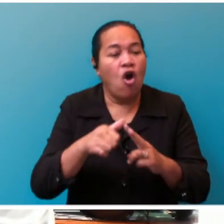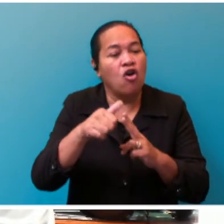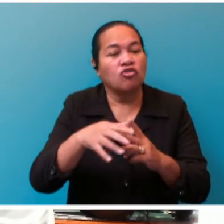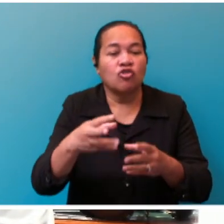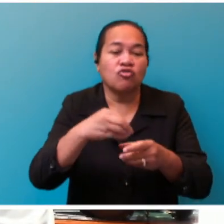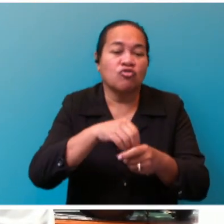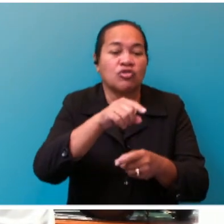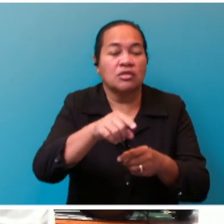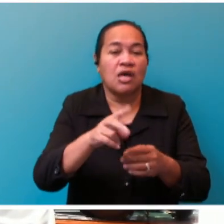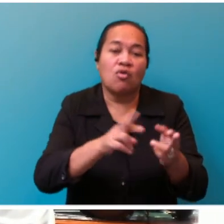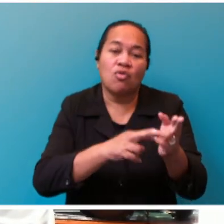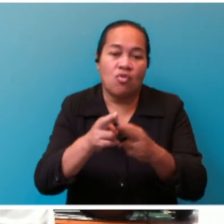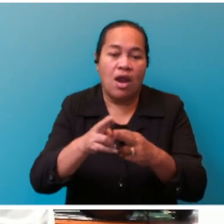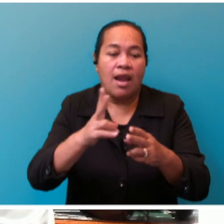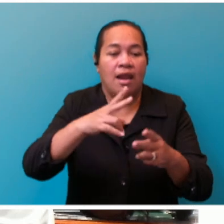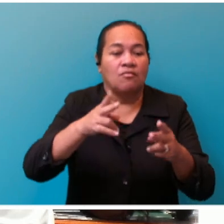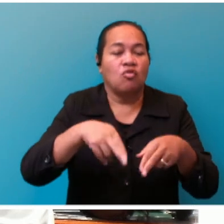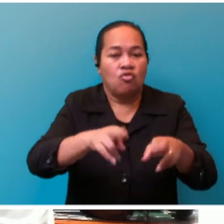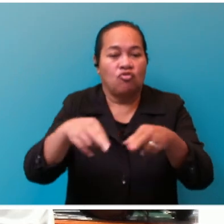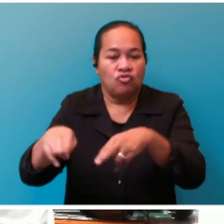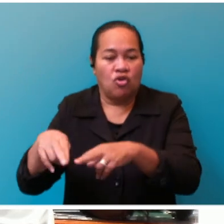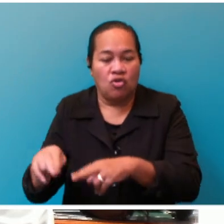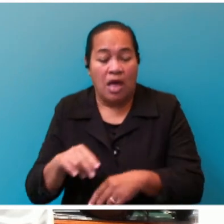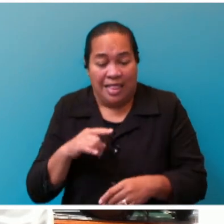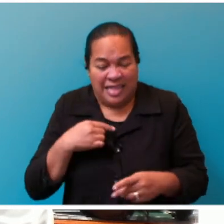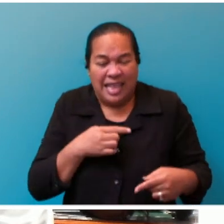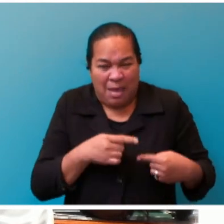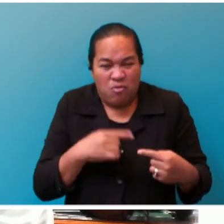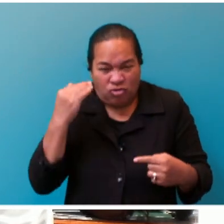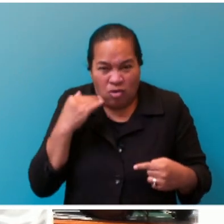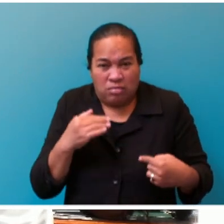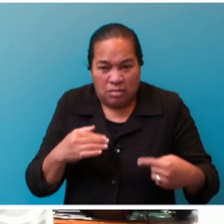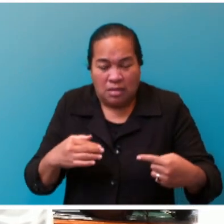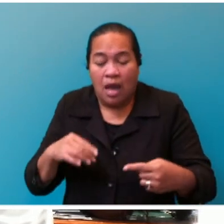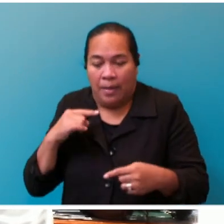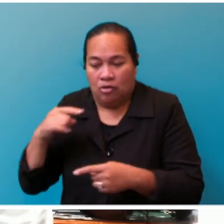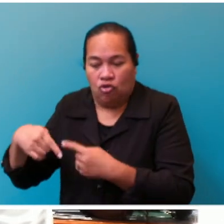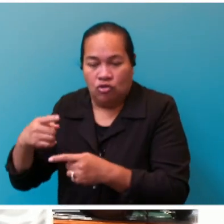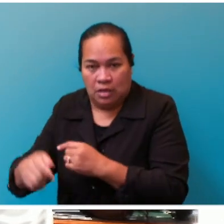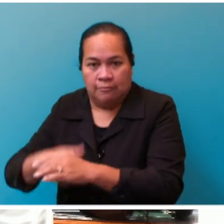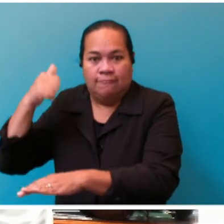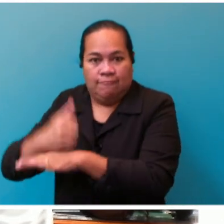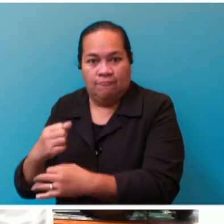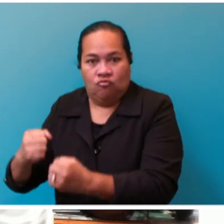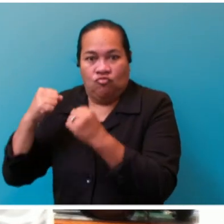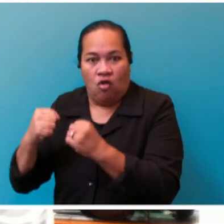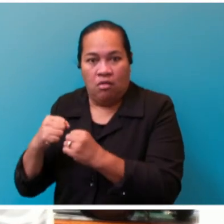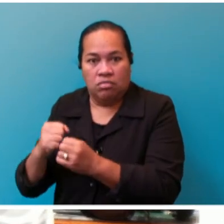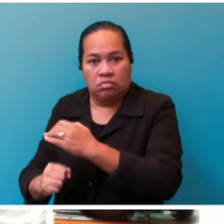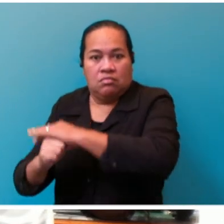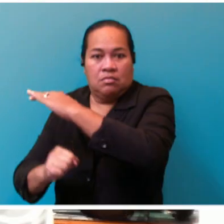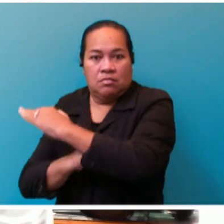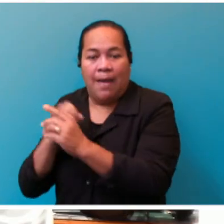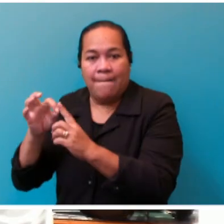temporary arrangement ensures continuity in service delivery until the PWD is fully operational and capable